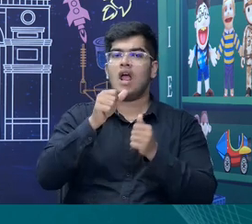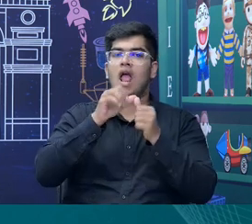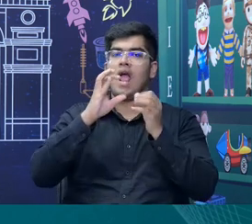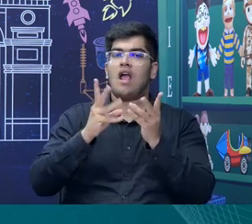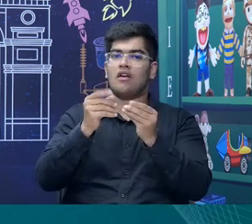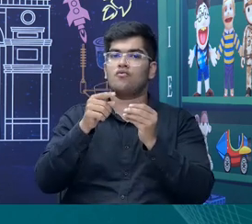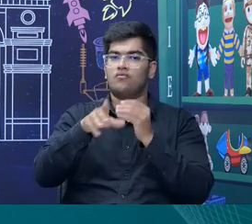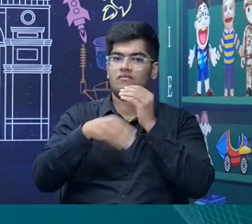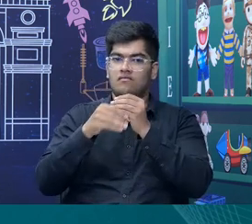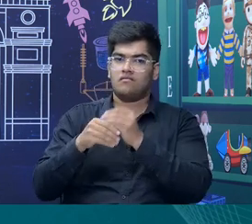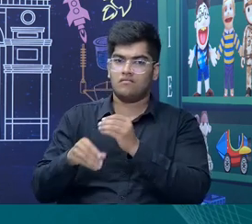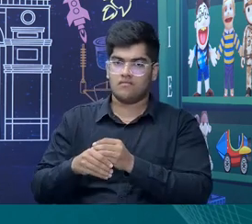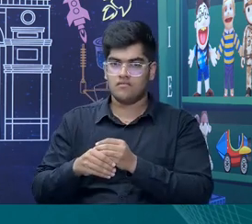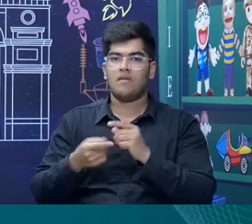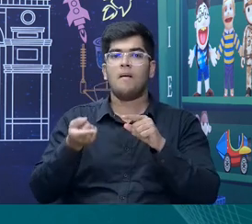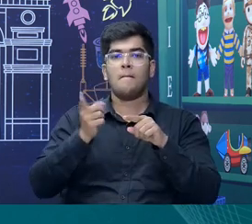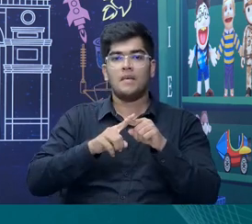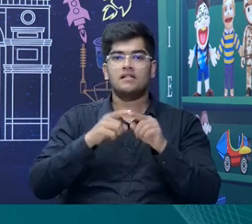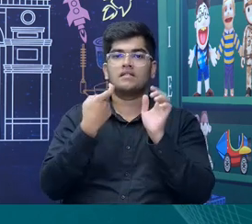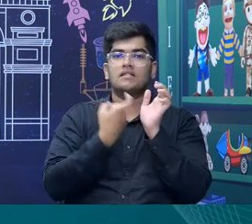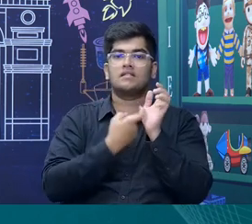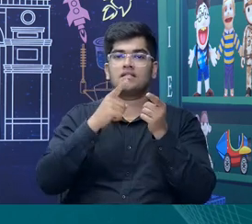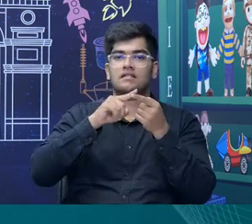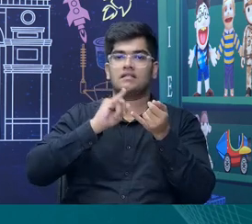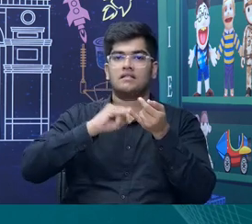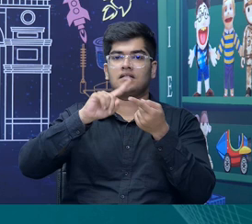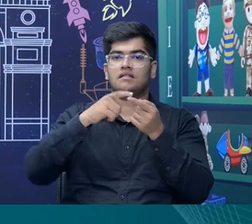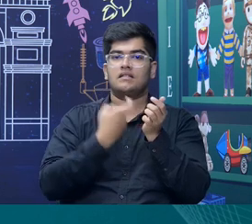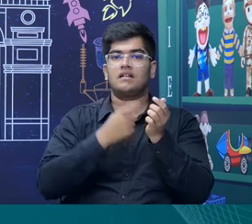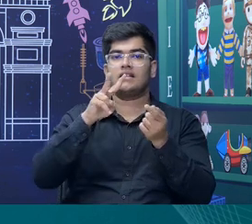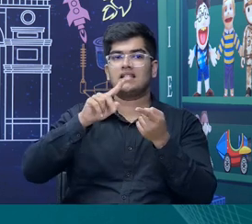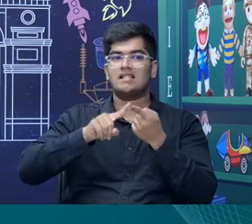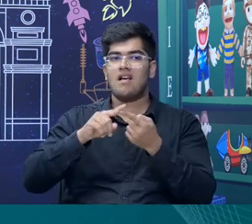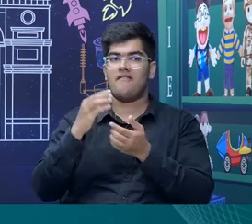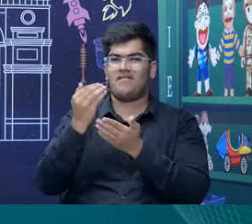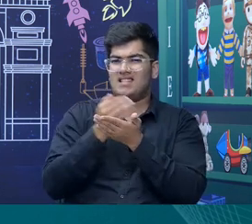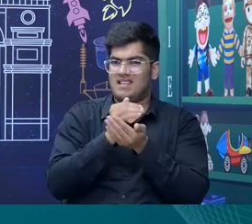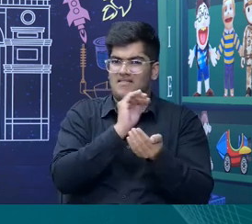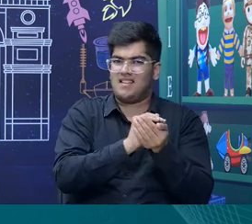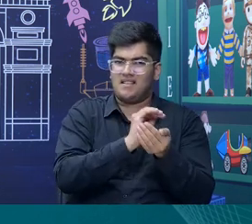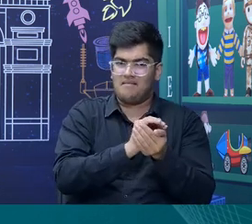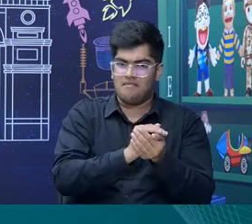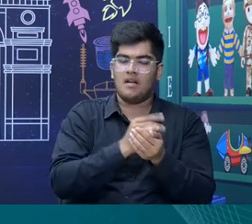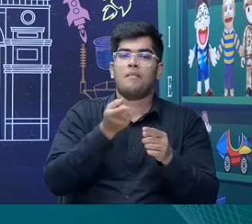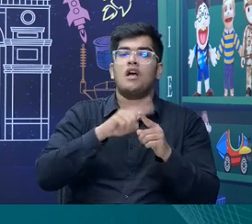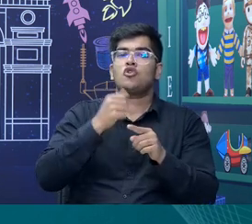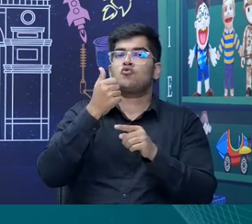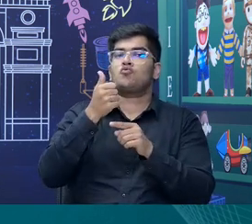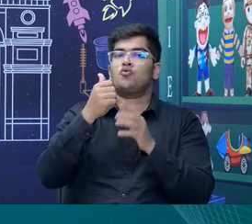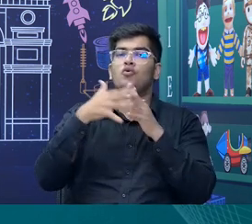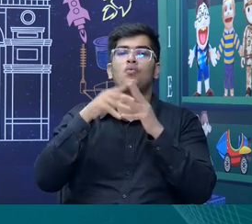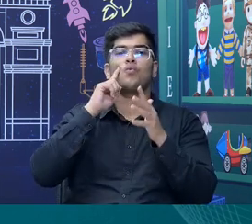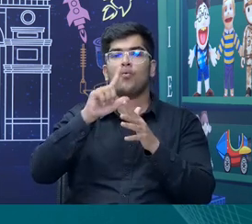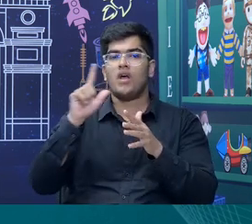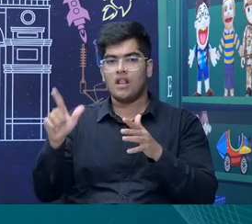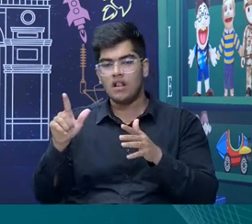similarly share of reserves and surplus and his share of Goodwill and as well as the current